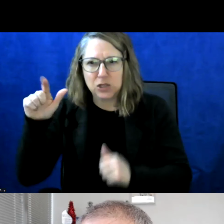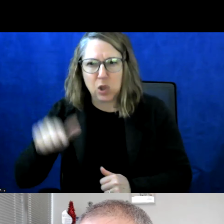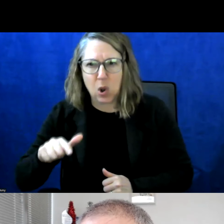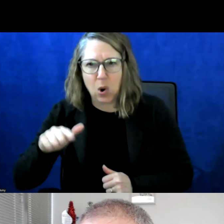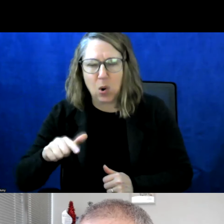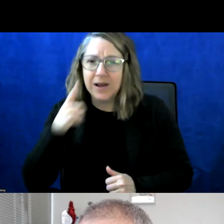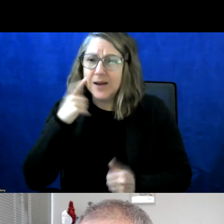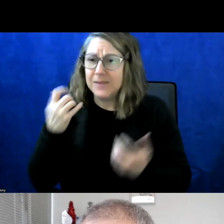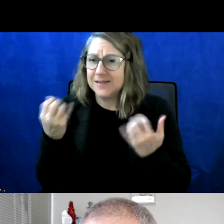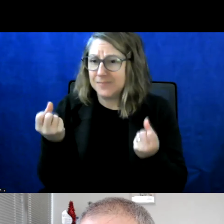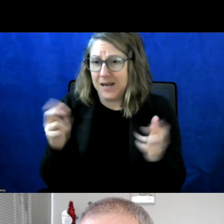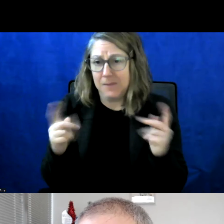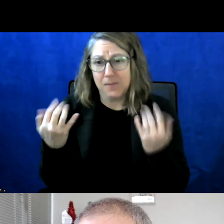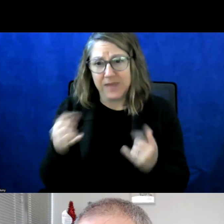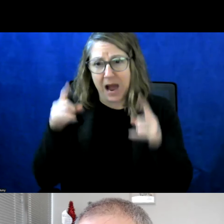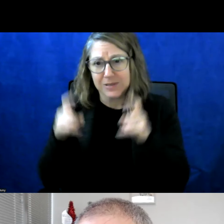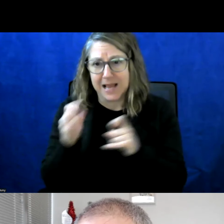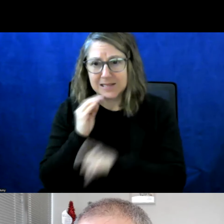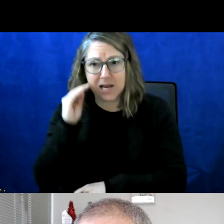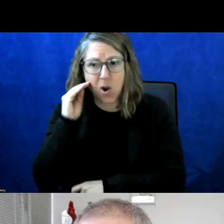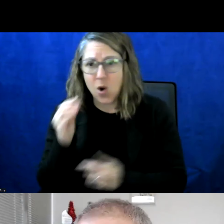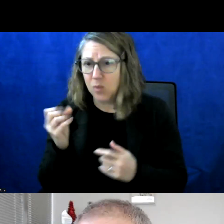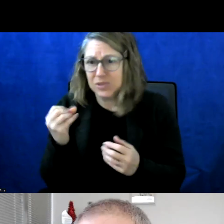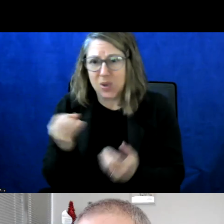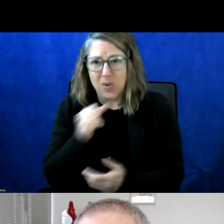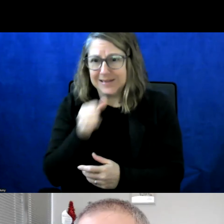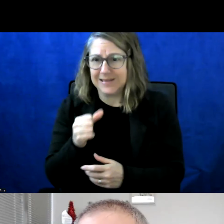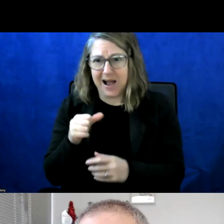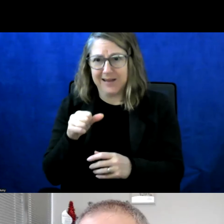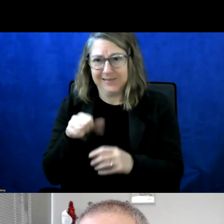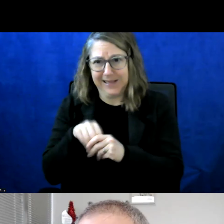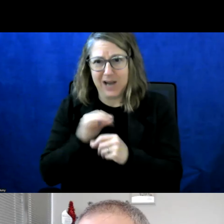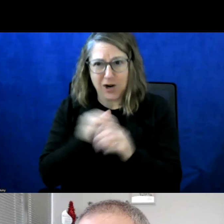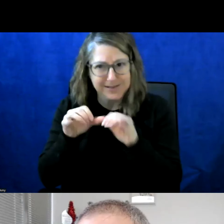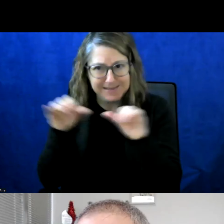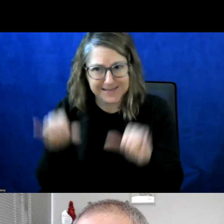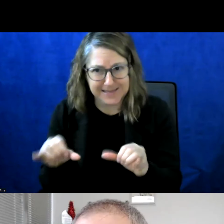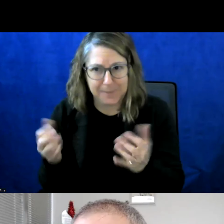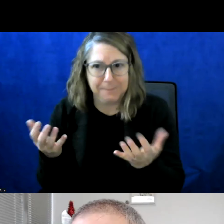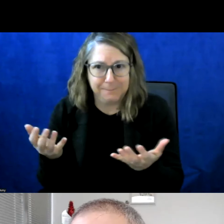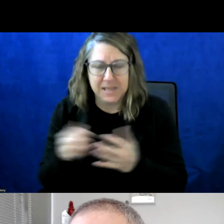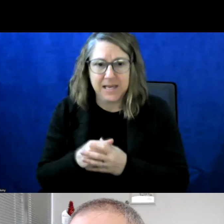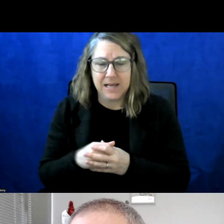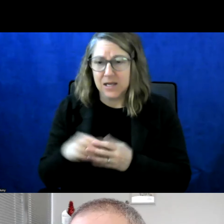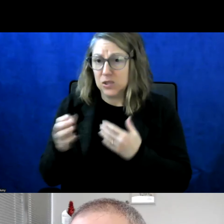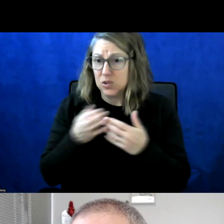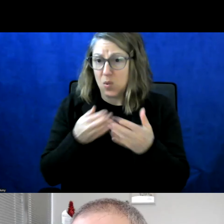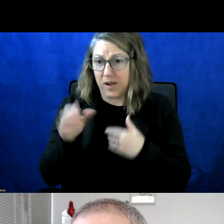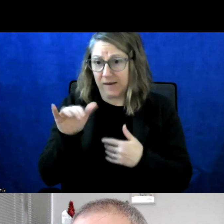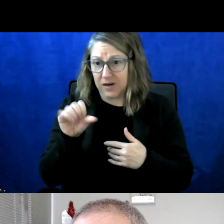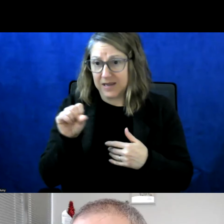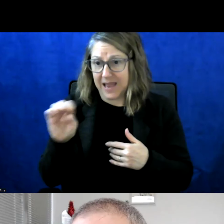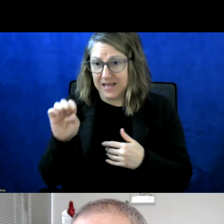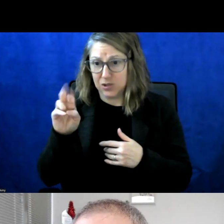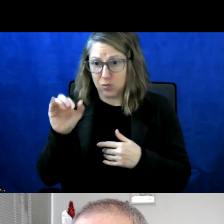now doing home testing. So this doesn't end up in our surveillance system. So whatever amount of, whatever case rate we are able to